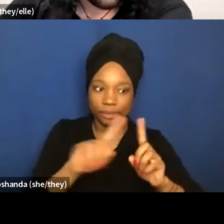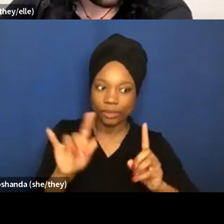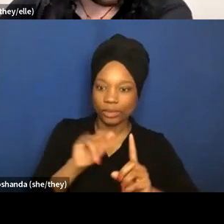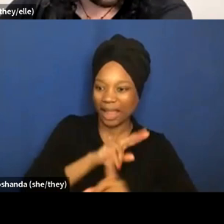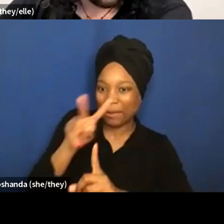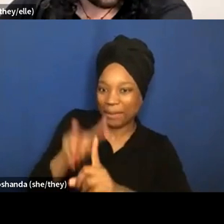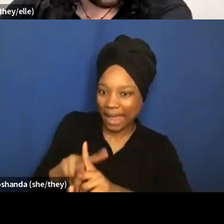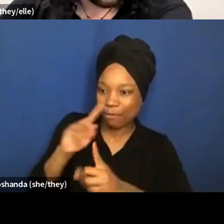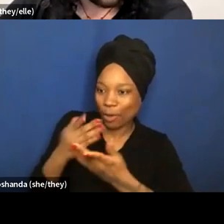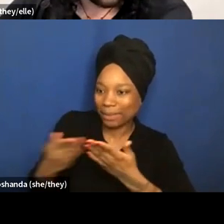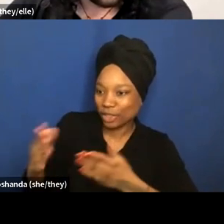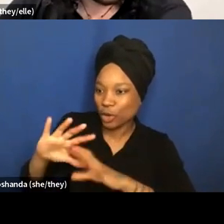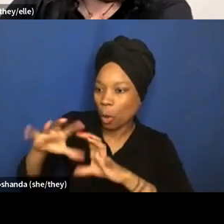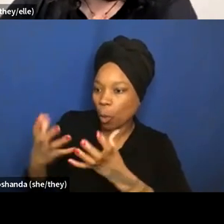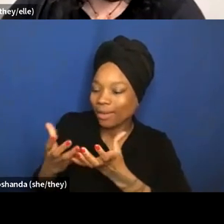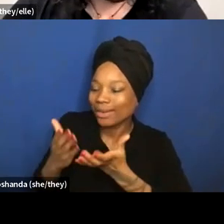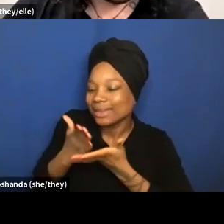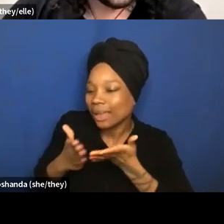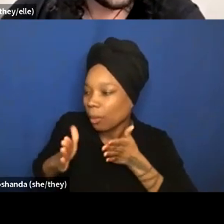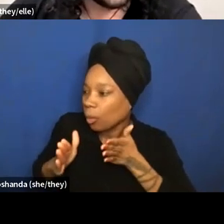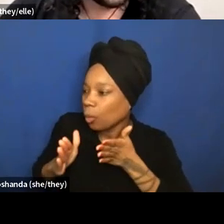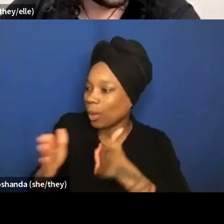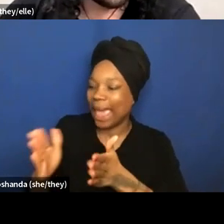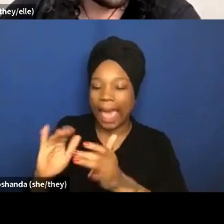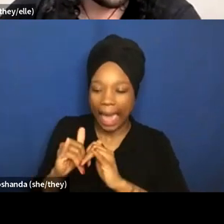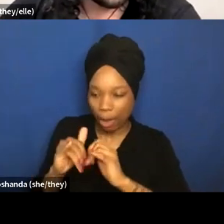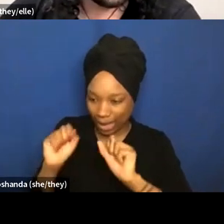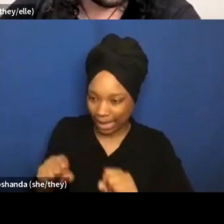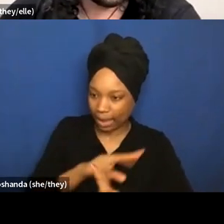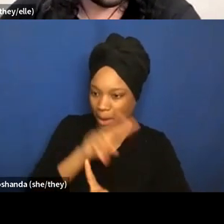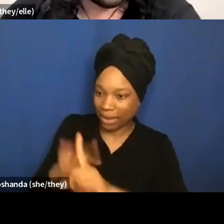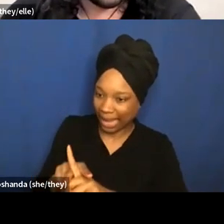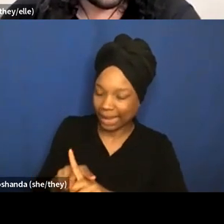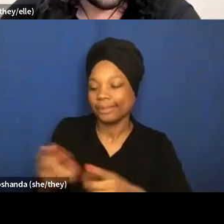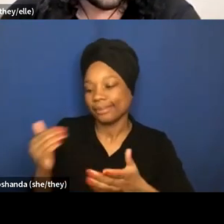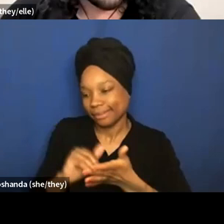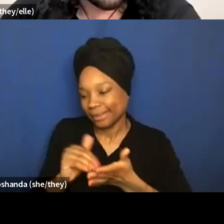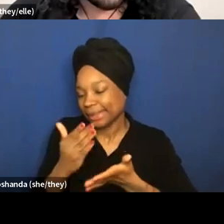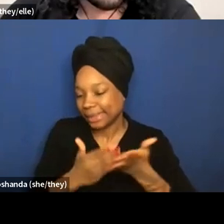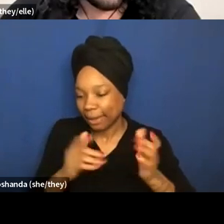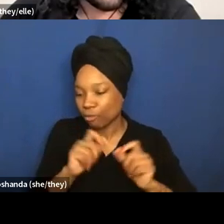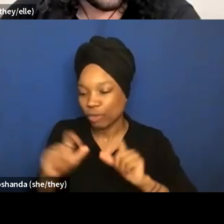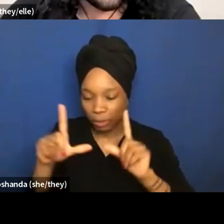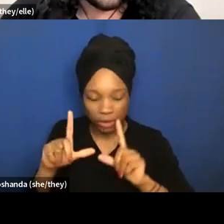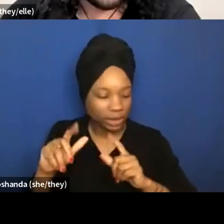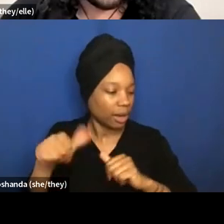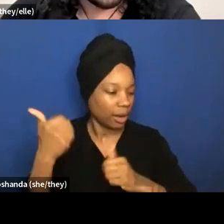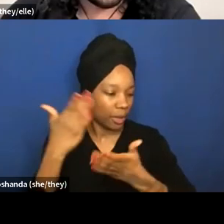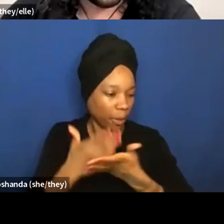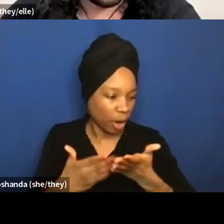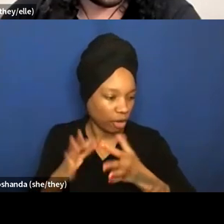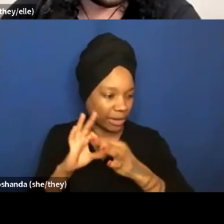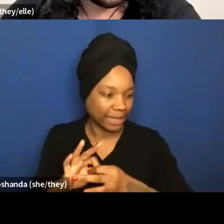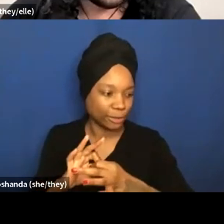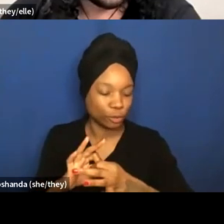world in some way. So again, those are a couple of frameworks. Another piece here is around